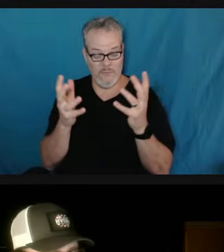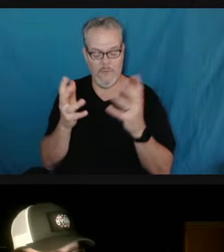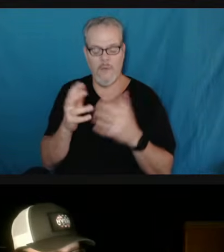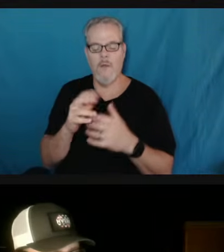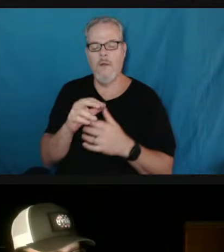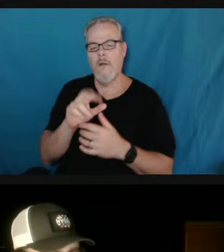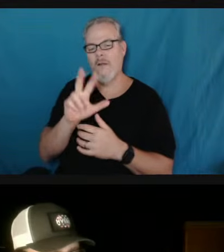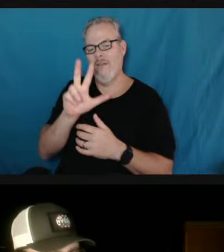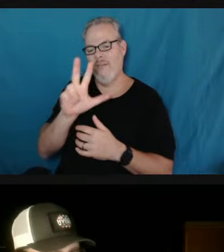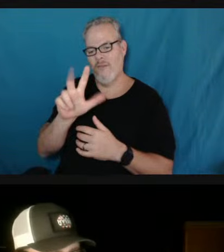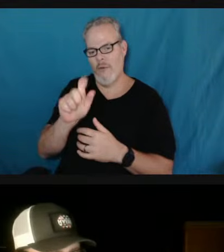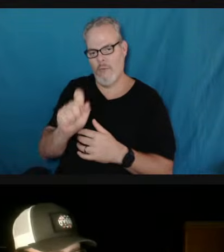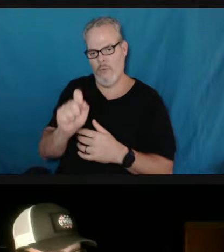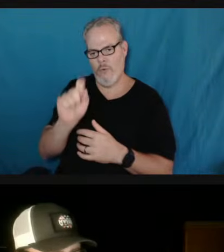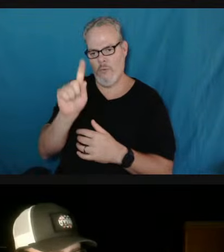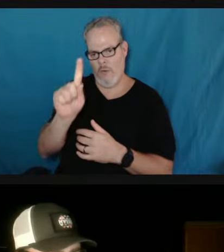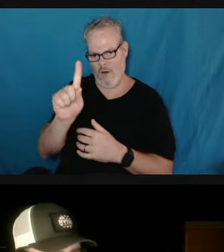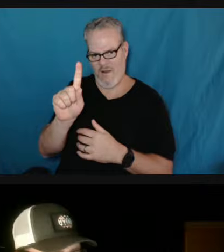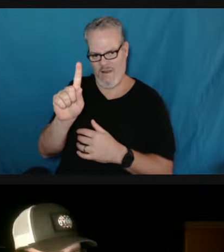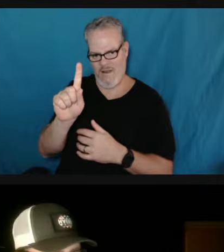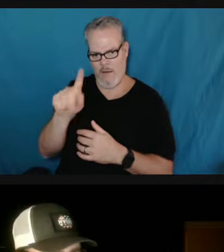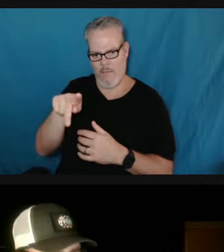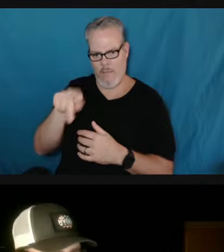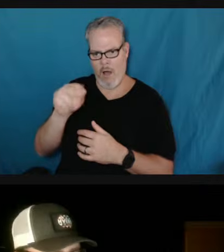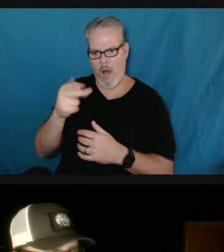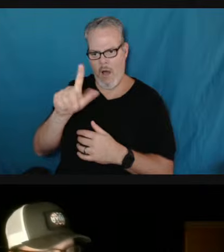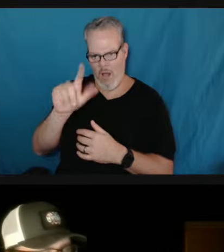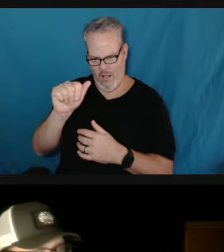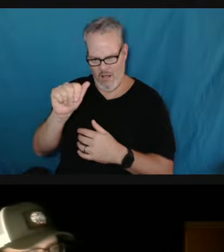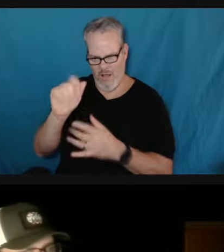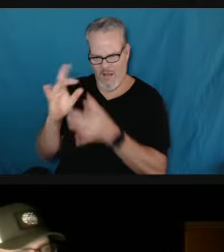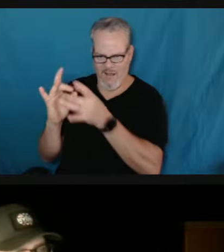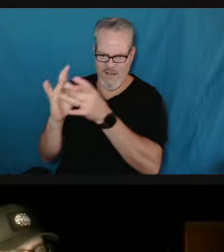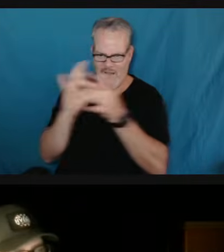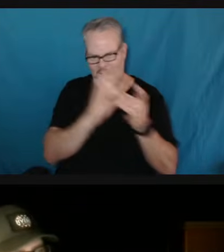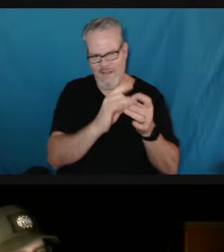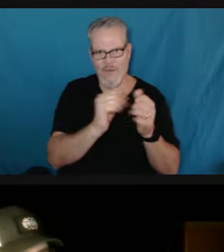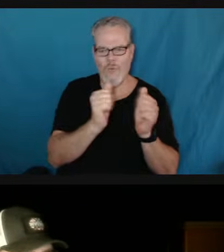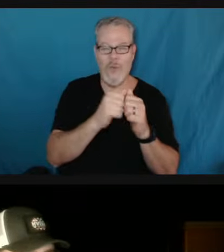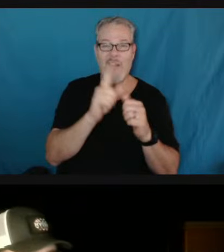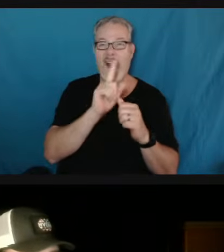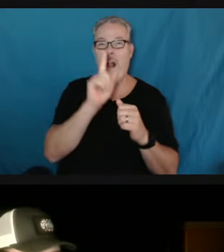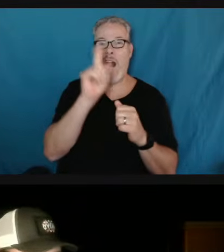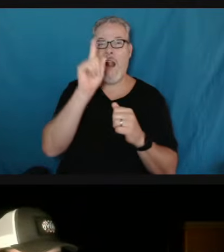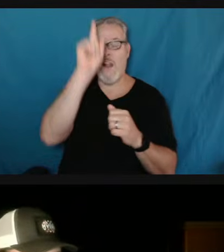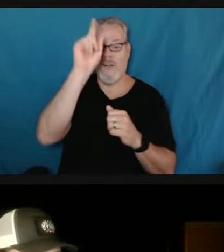down on Pahala, very deep down in that population, tied with a deep earthquake all the way up north.